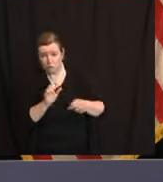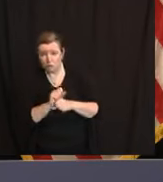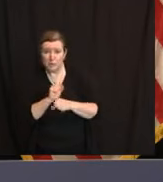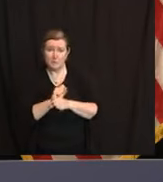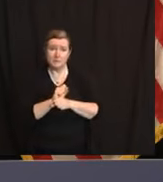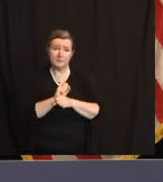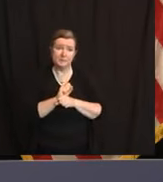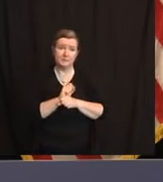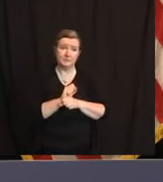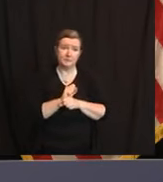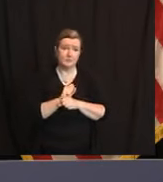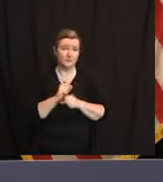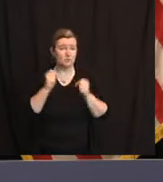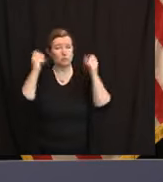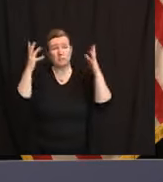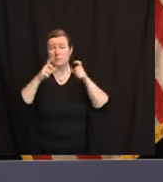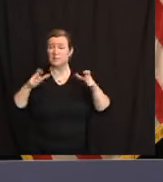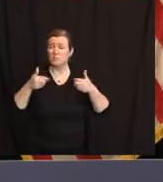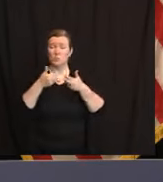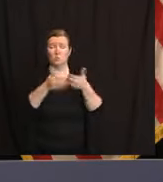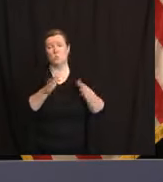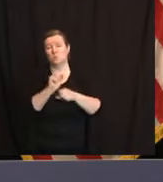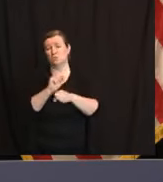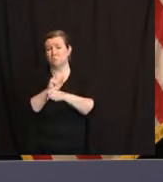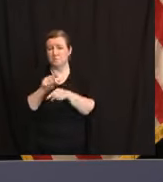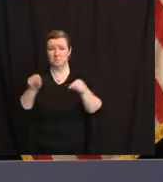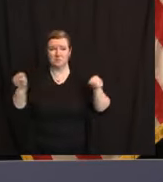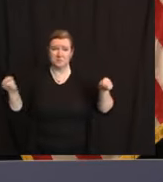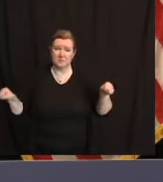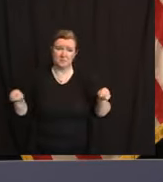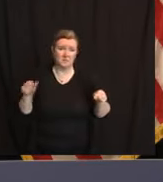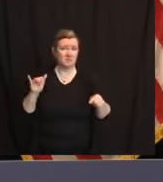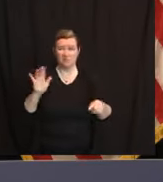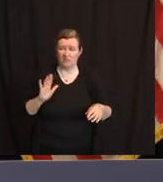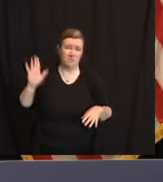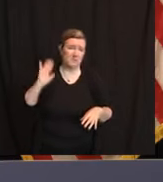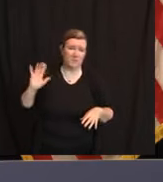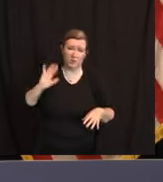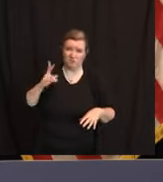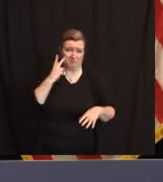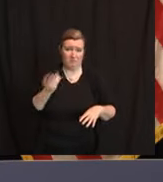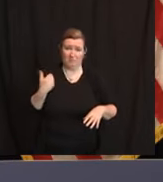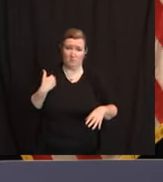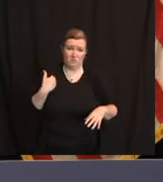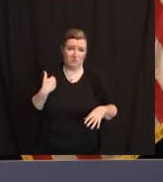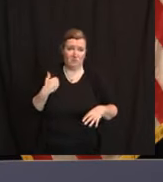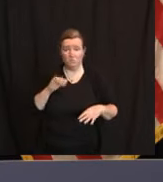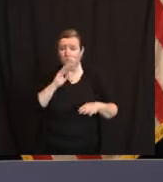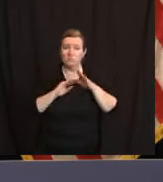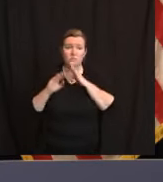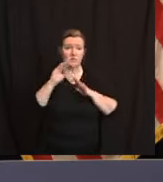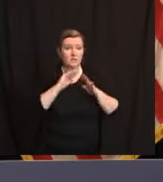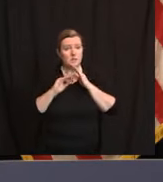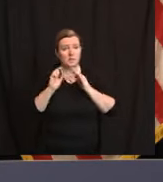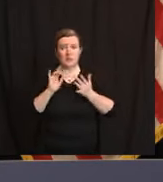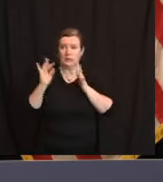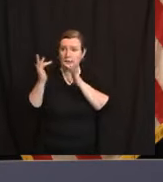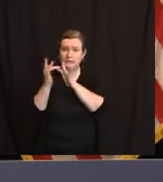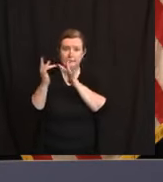unprecedented numbers, and you are, if you add to that the frustration that you can't get through, and you